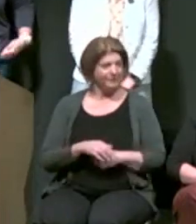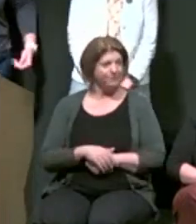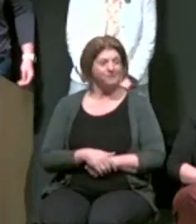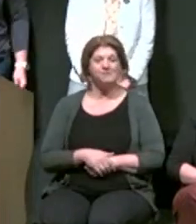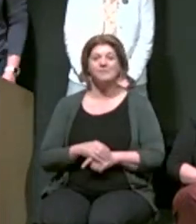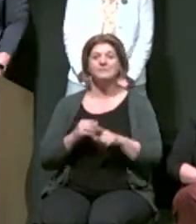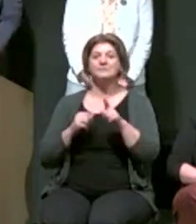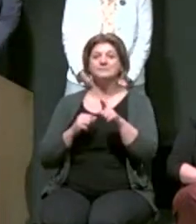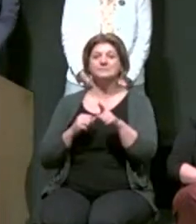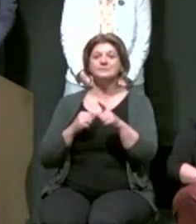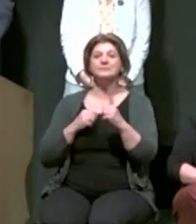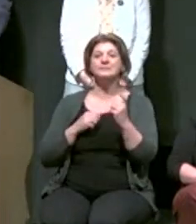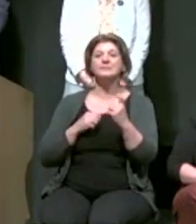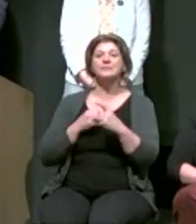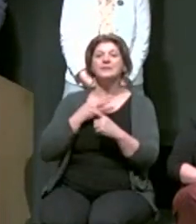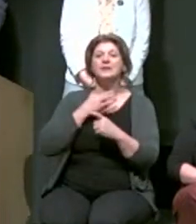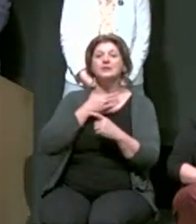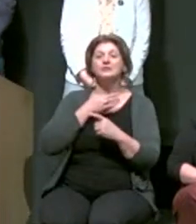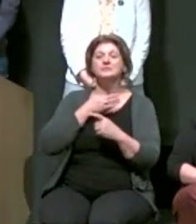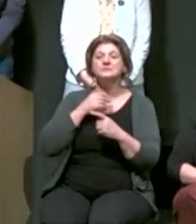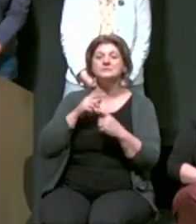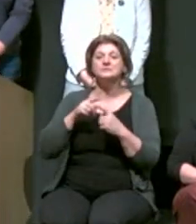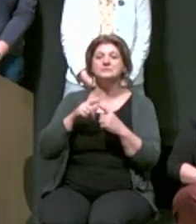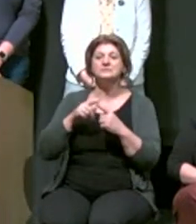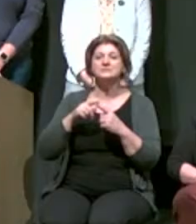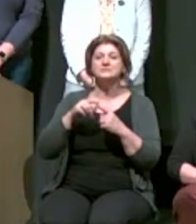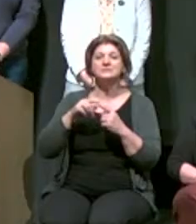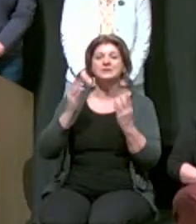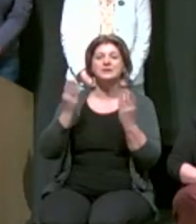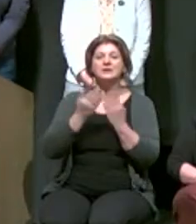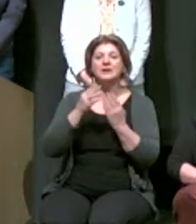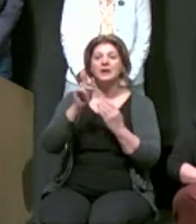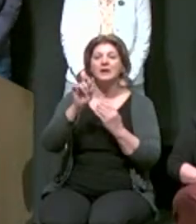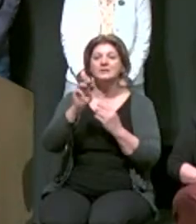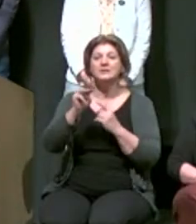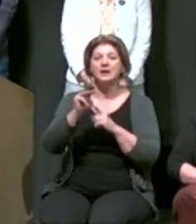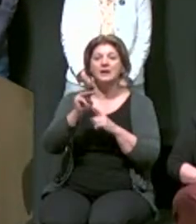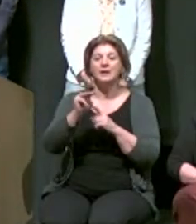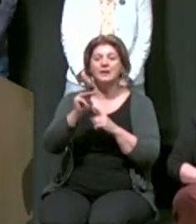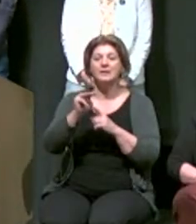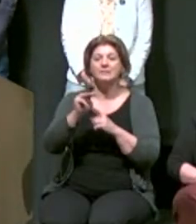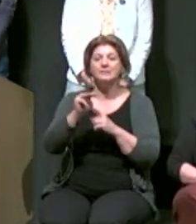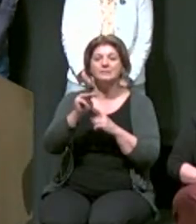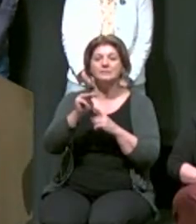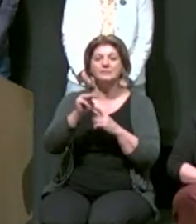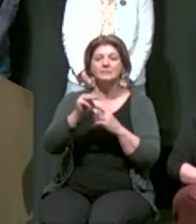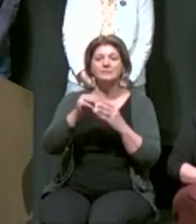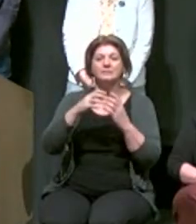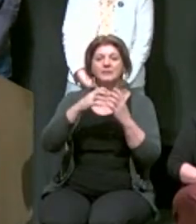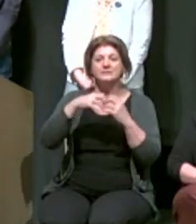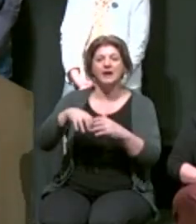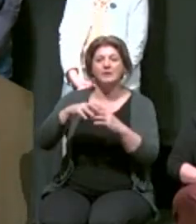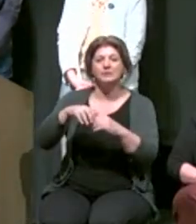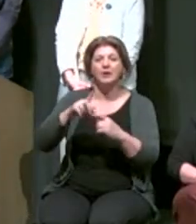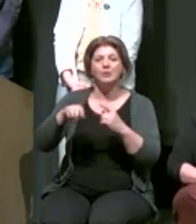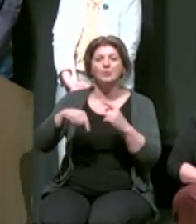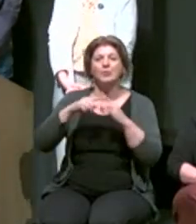Do you have a schedule as to when the actual dam deconstruction will start?